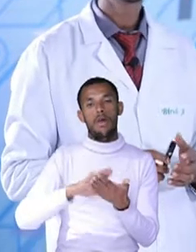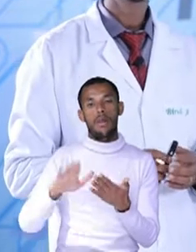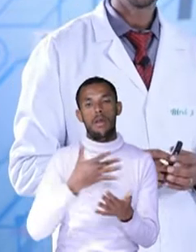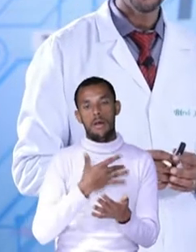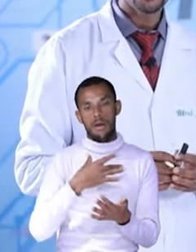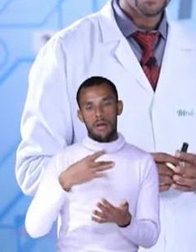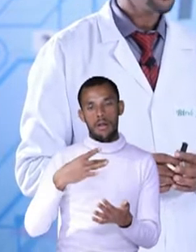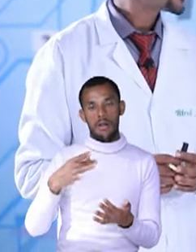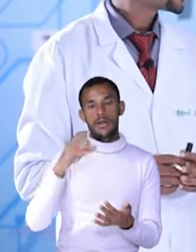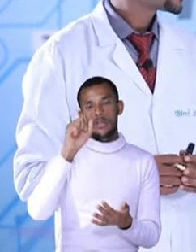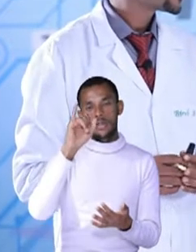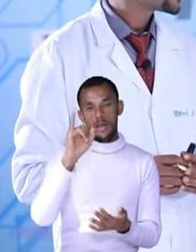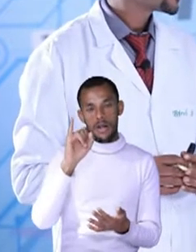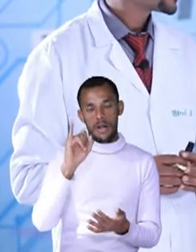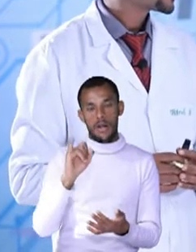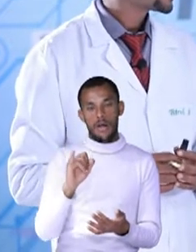like silicon,